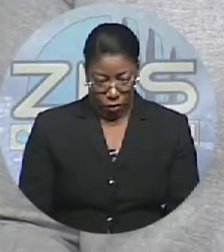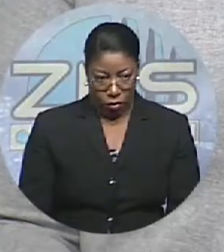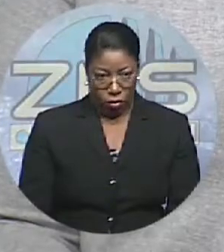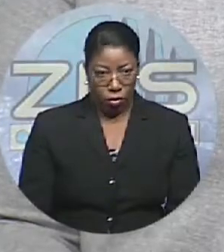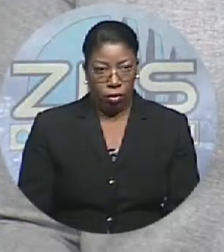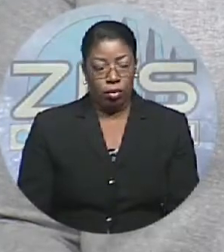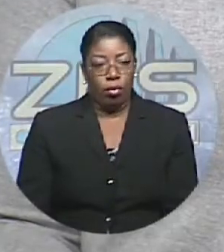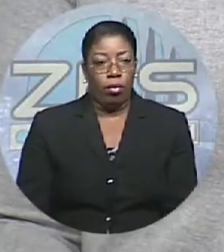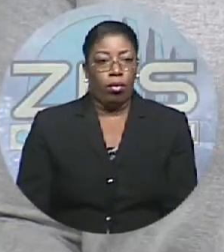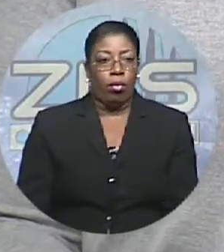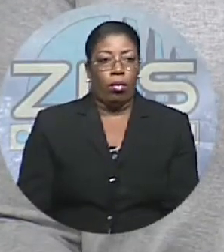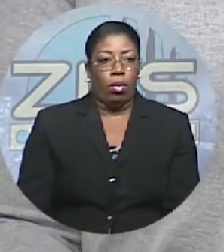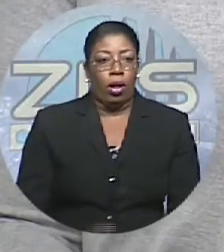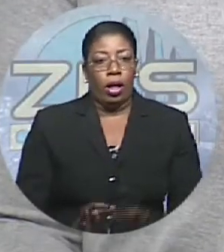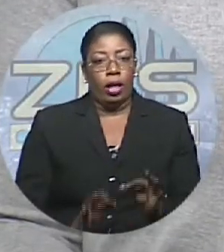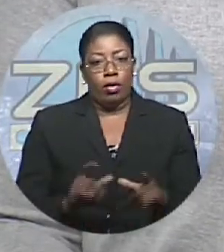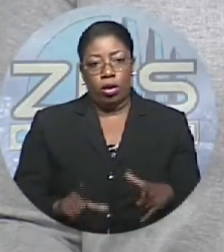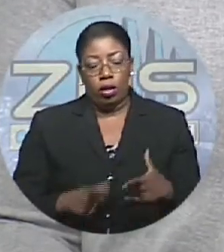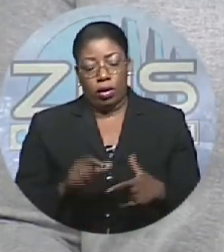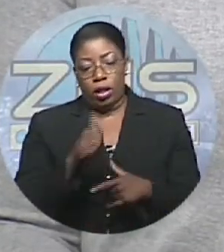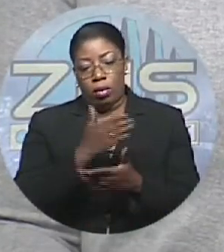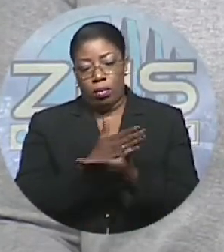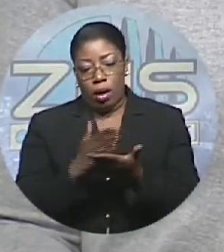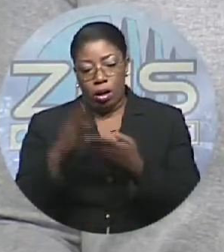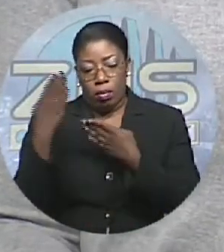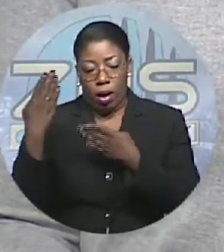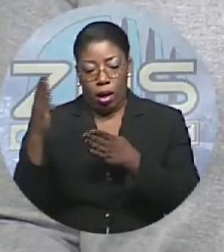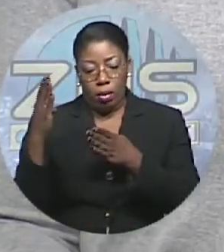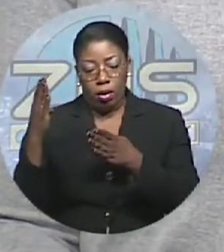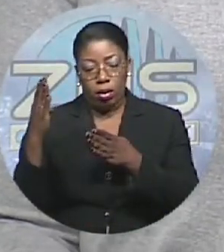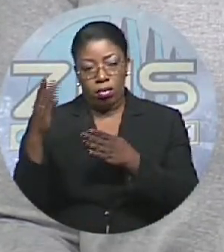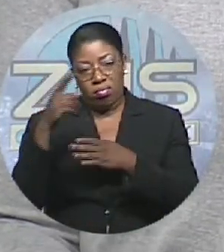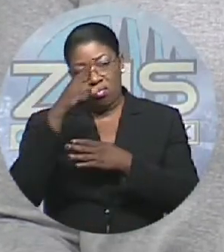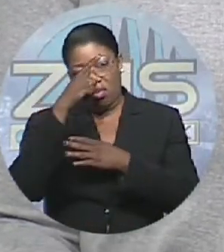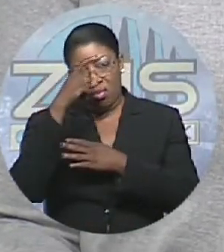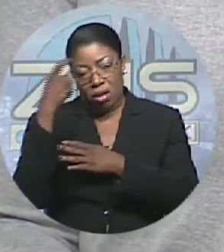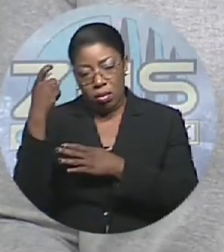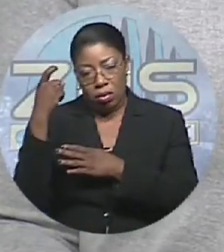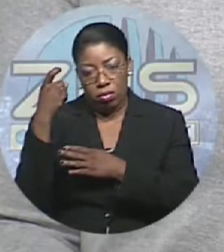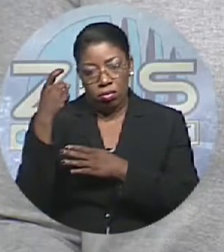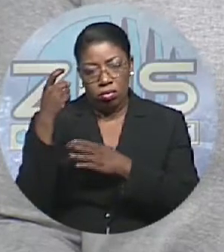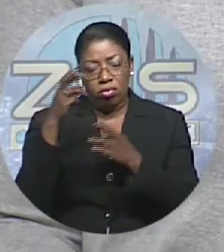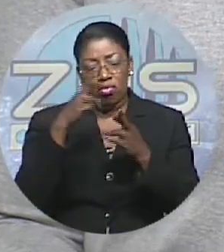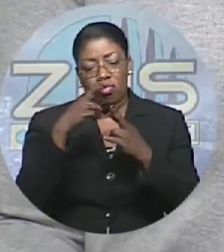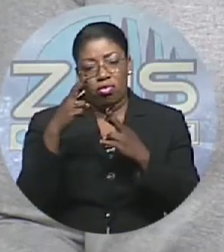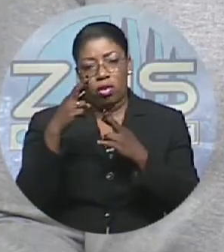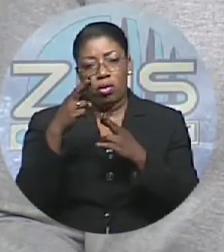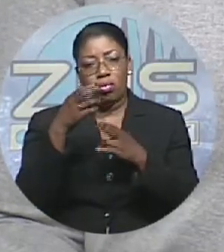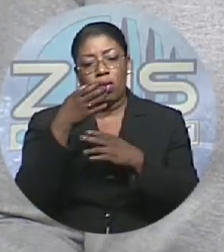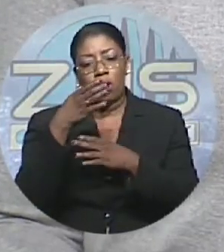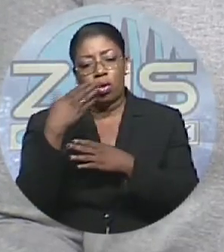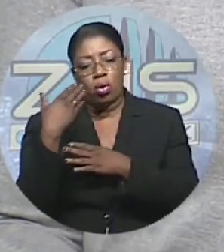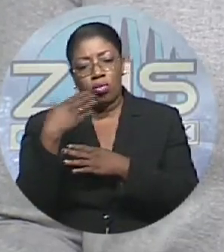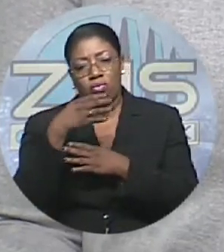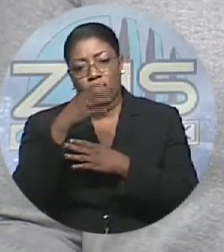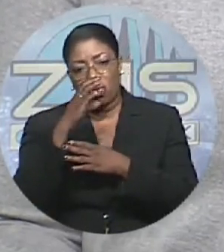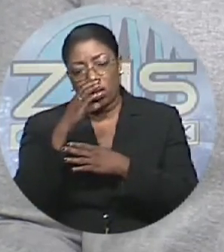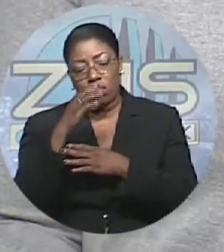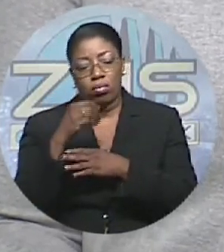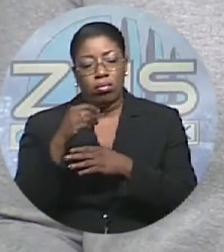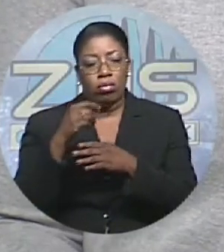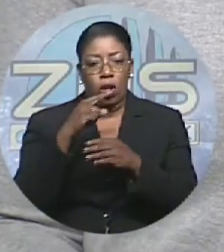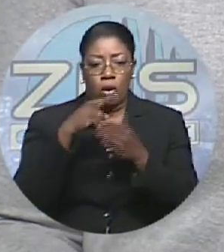Well, if you live in any part of the Bahamas, you know that summer is in full swing, and most days the heat leaves us reaching for a cool drink. But what about man's